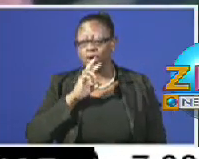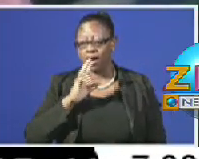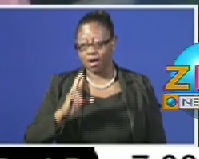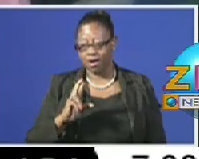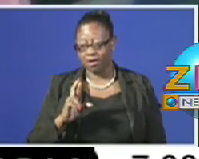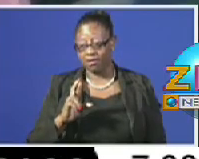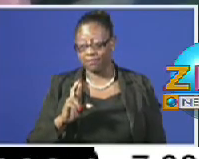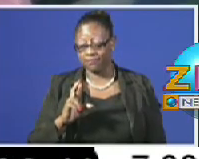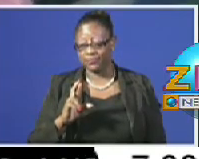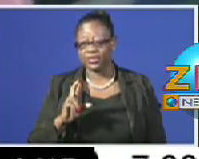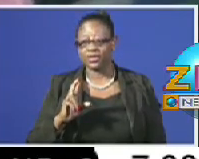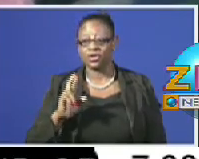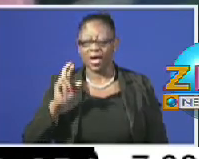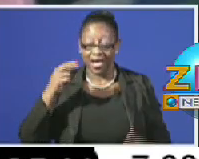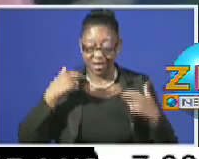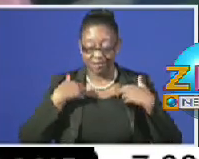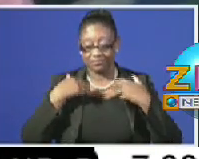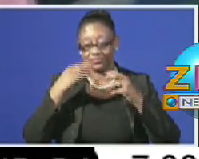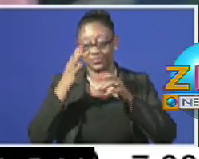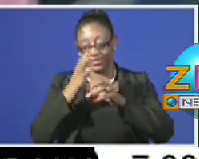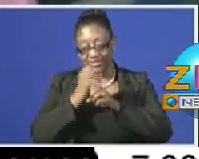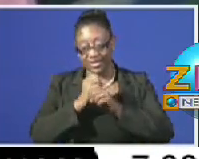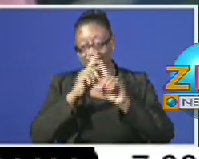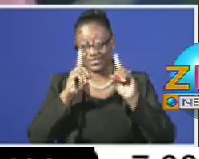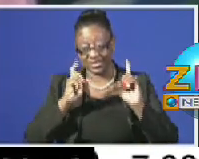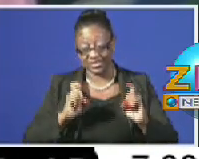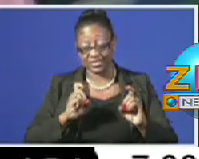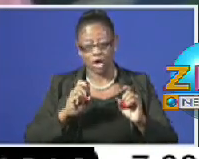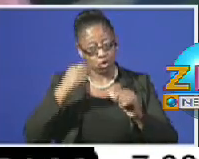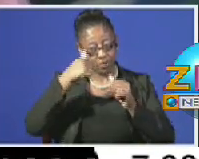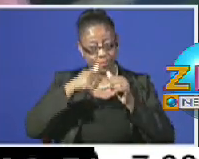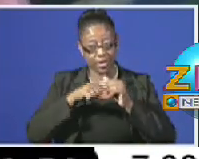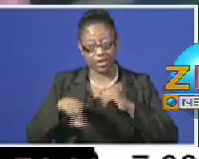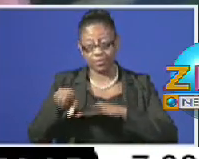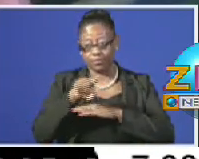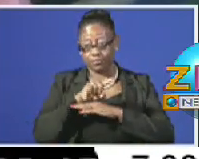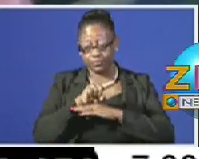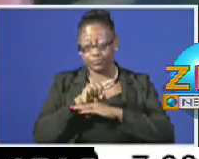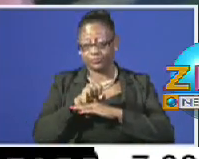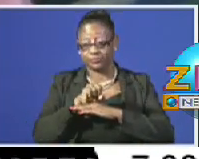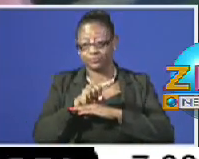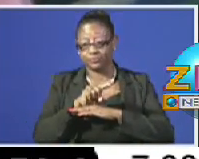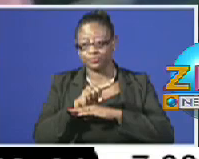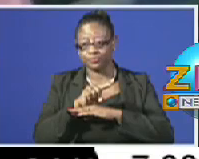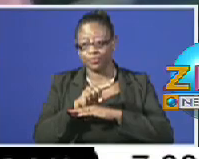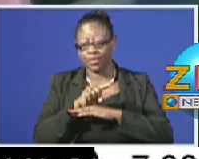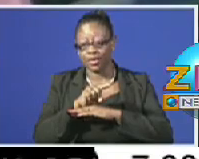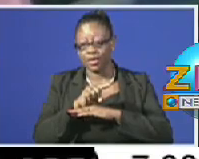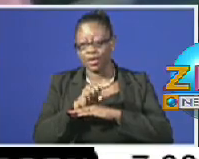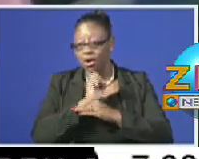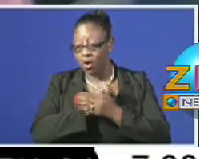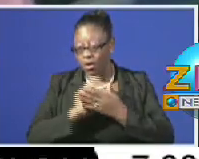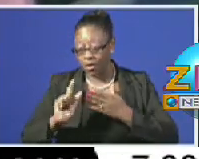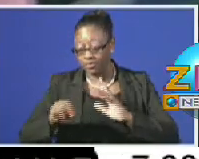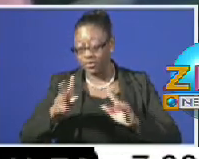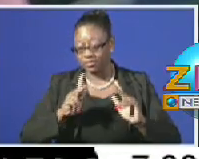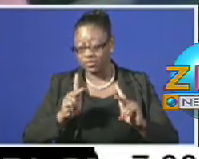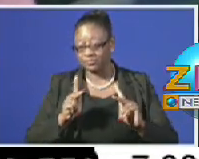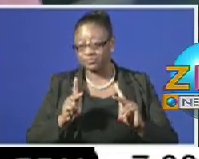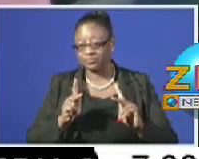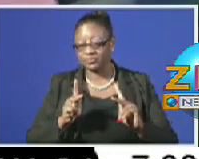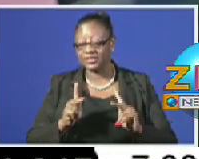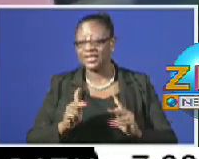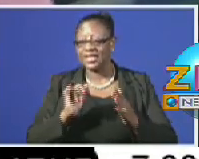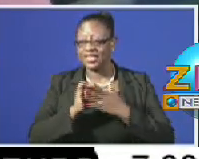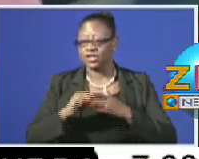been abroad. And I wish to remind Bahamians and residents that